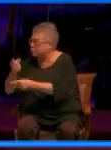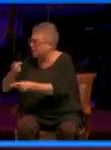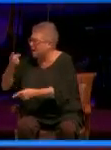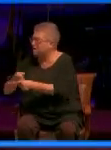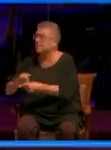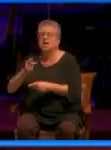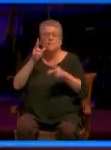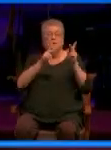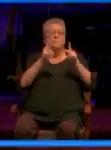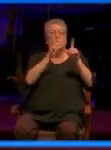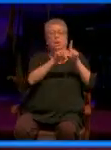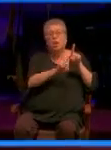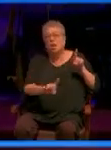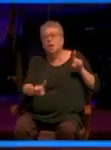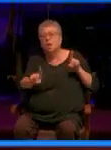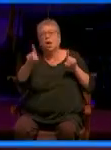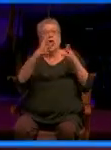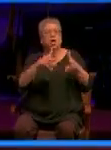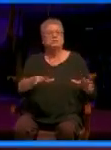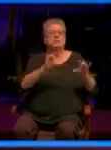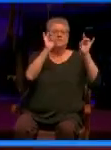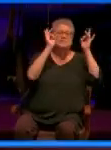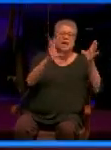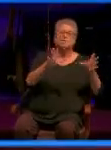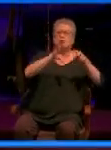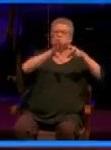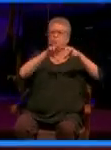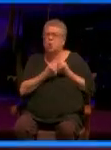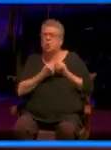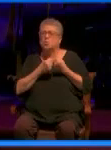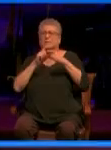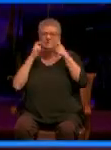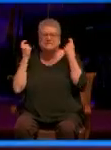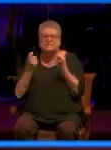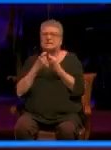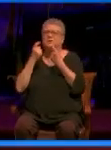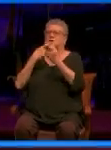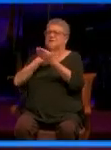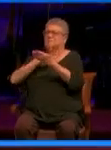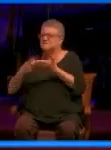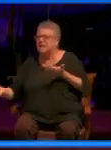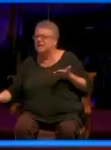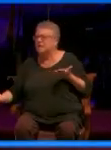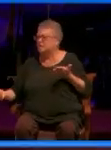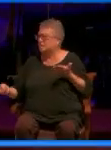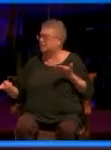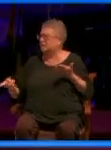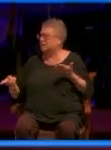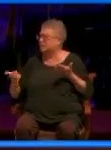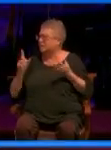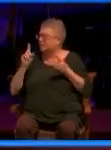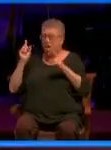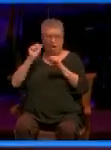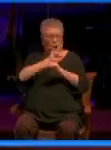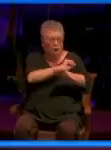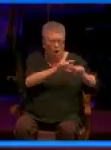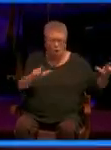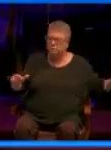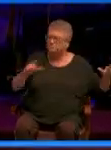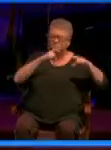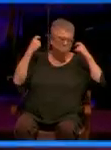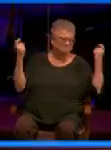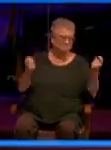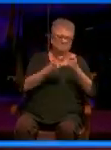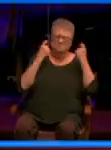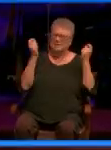The lost, the terrible, the broken, the mistaken, the fallen, the quarry. All of the sin that I